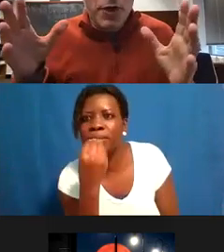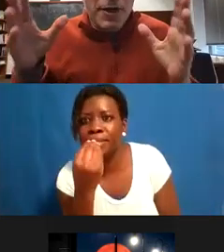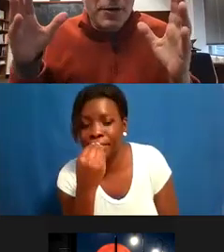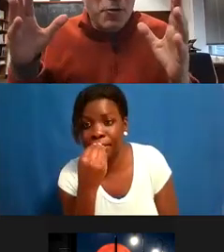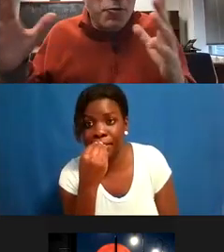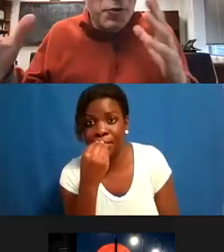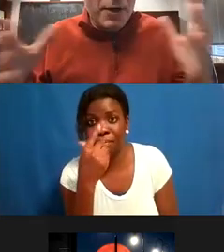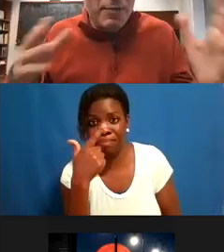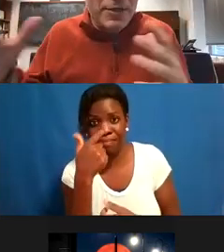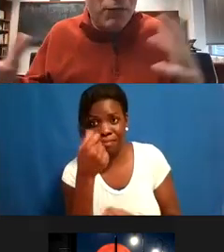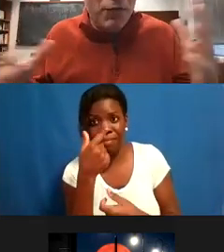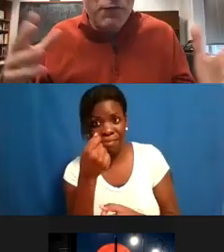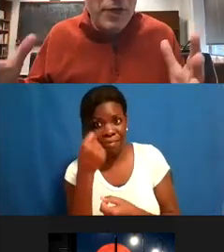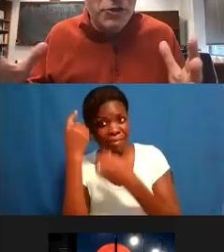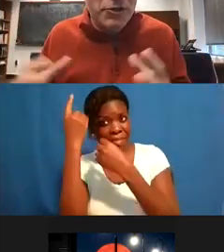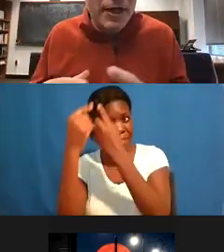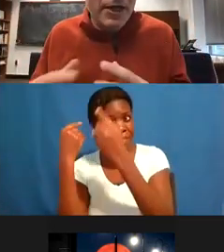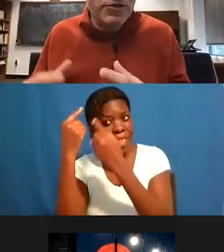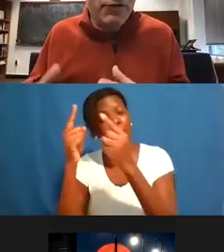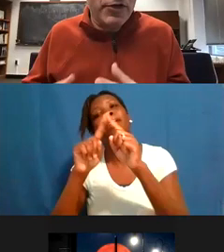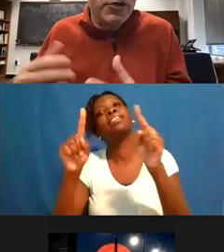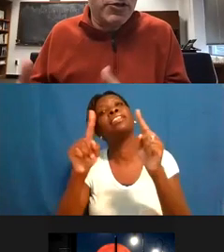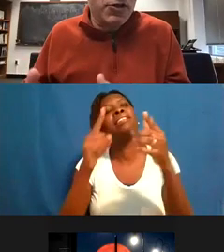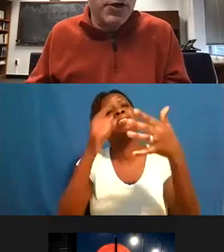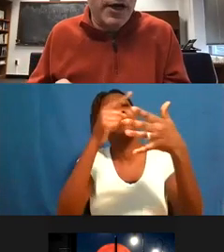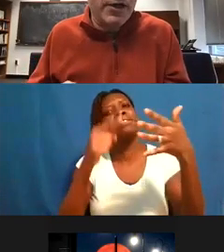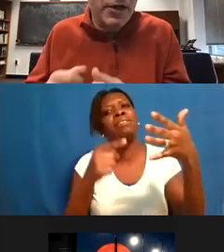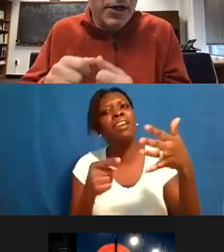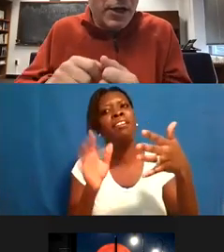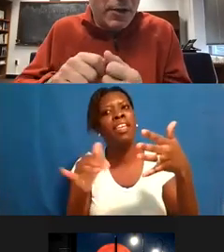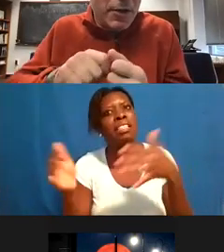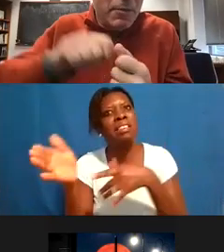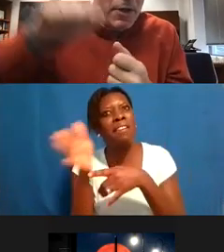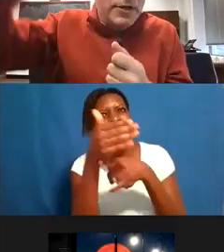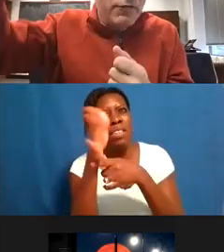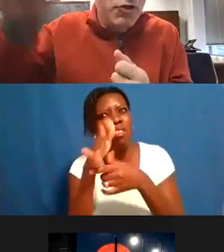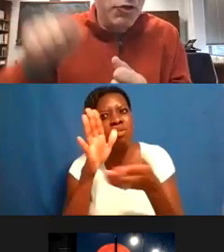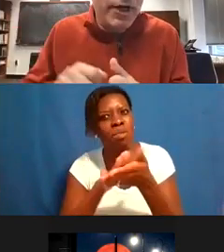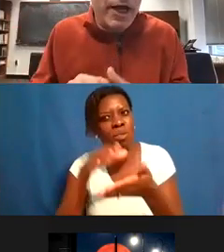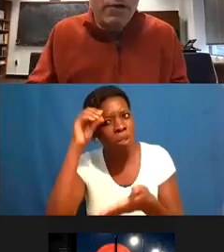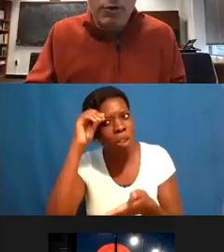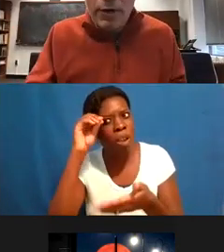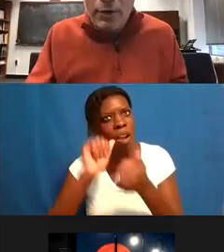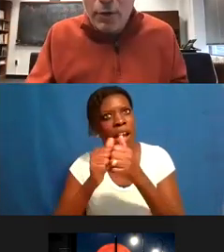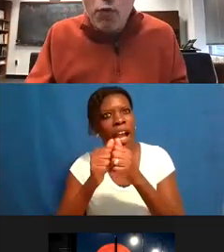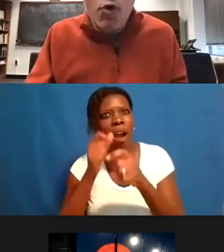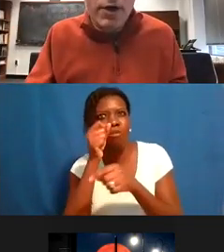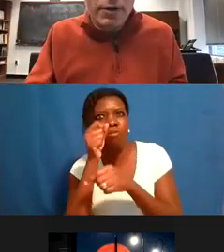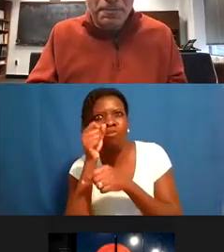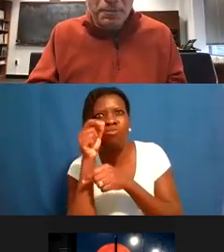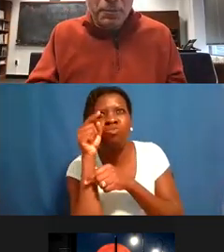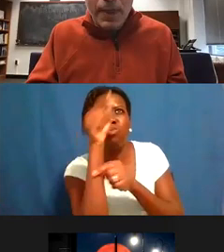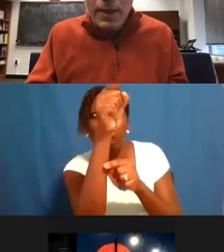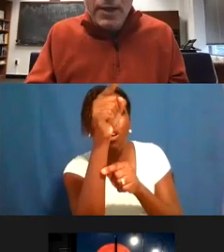you think about different features, here's a fish that's learned how to shoot an arrow of